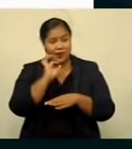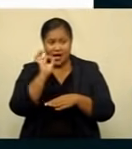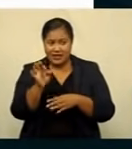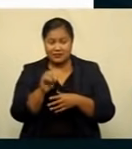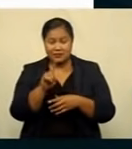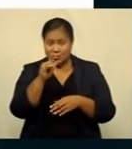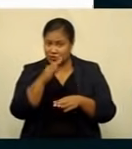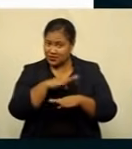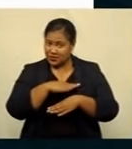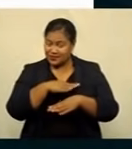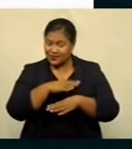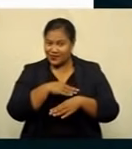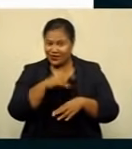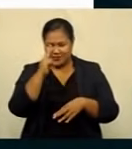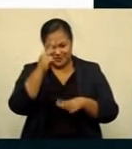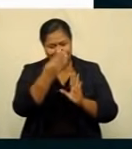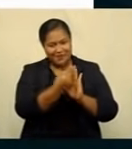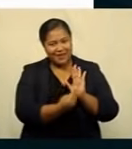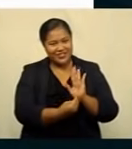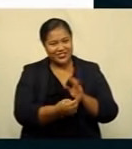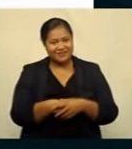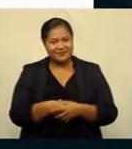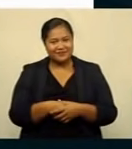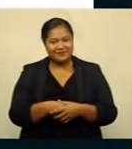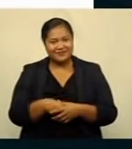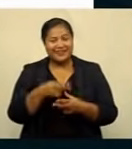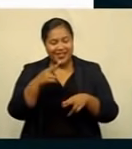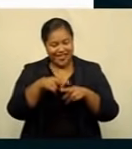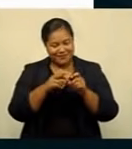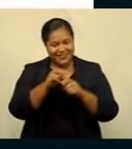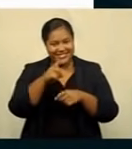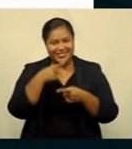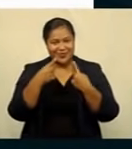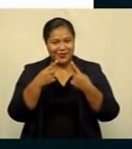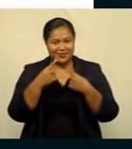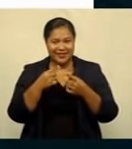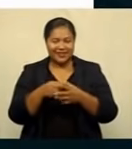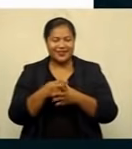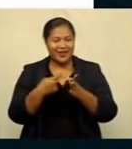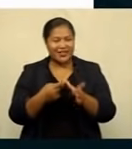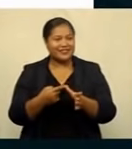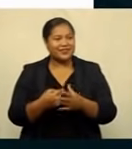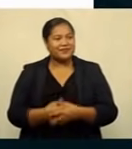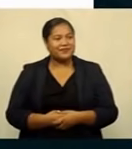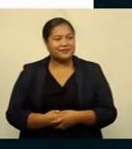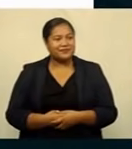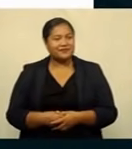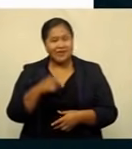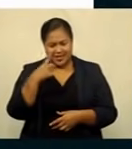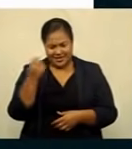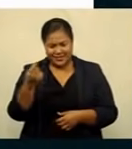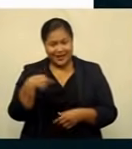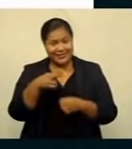asking, are you satisfied with the national budget? Visit our FBC News website to take part. And you